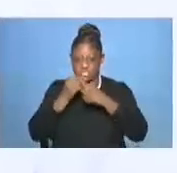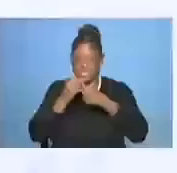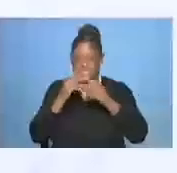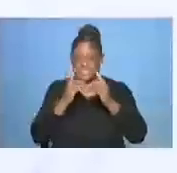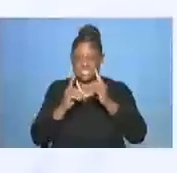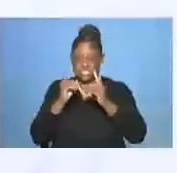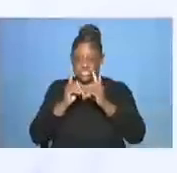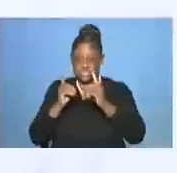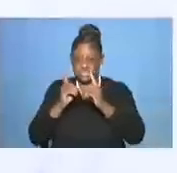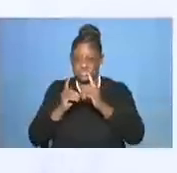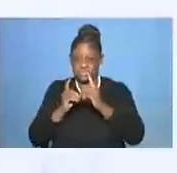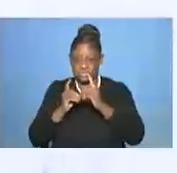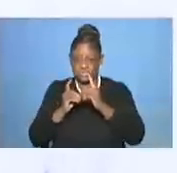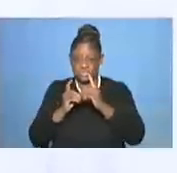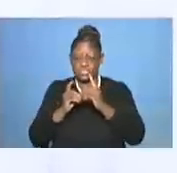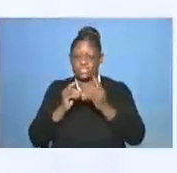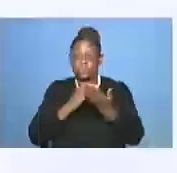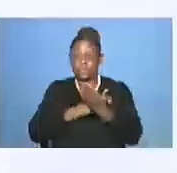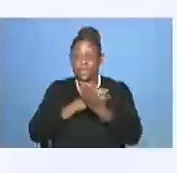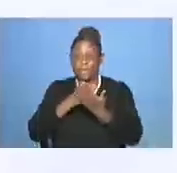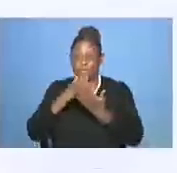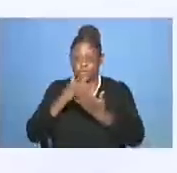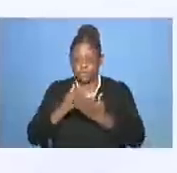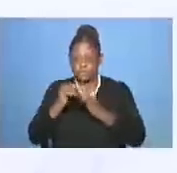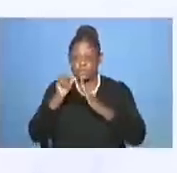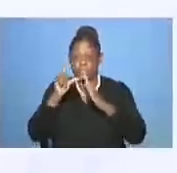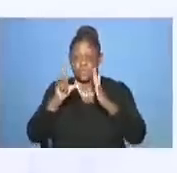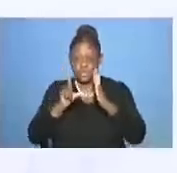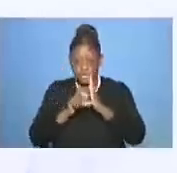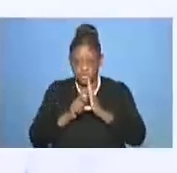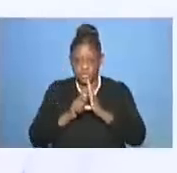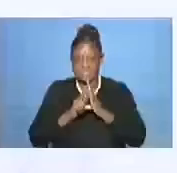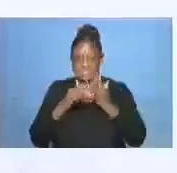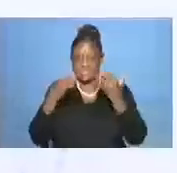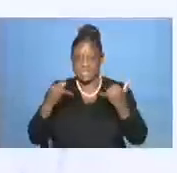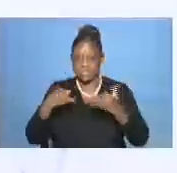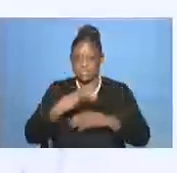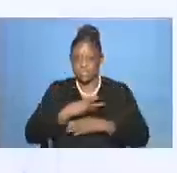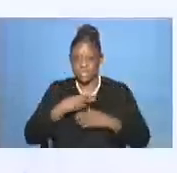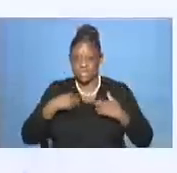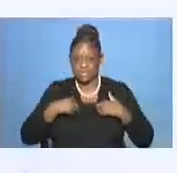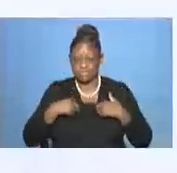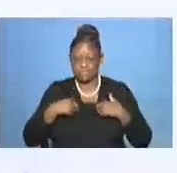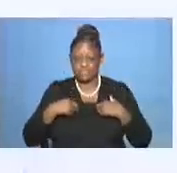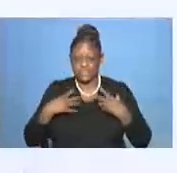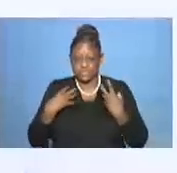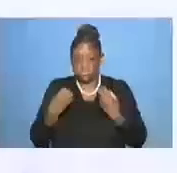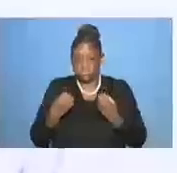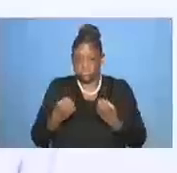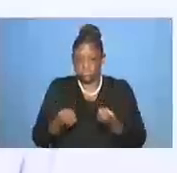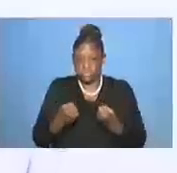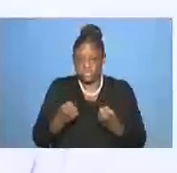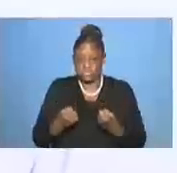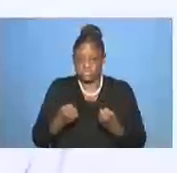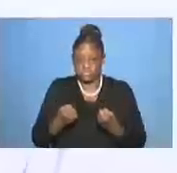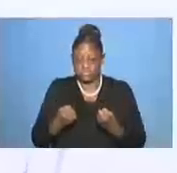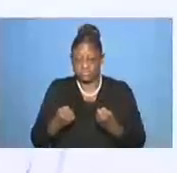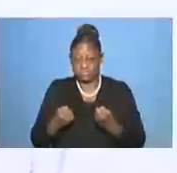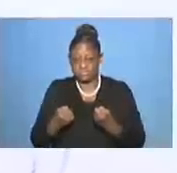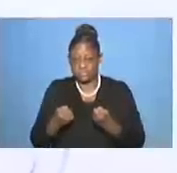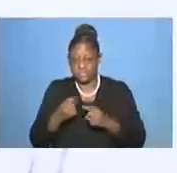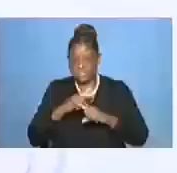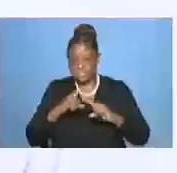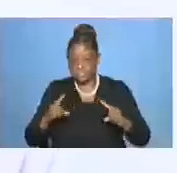able to improve upon the laws that you currently now have, and to be able to strengthen the teeth and the comb of the